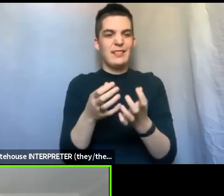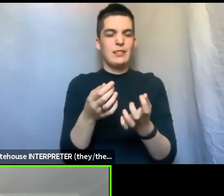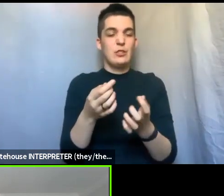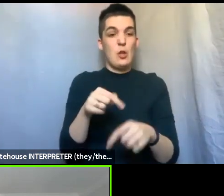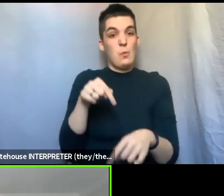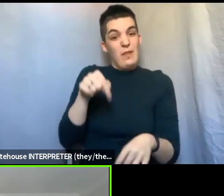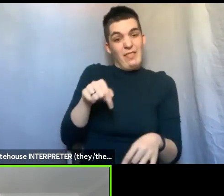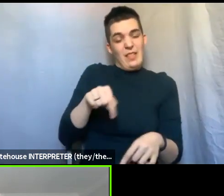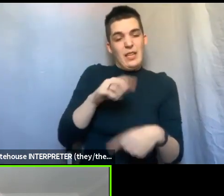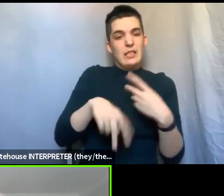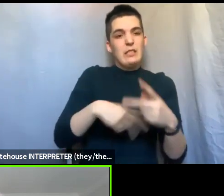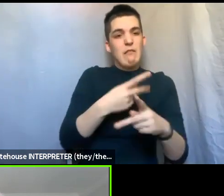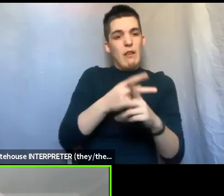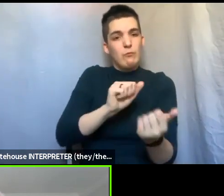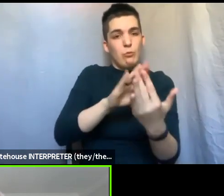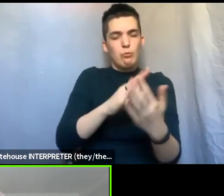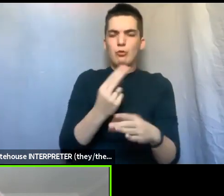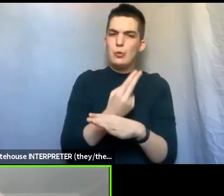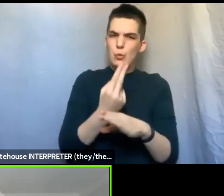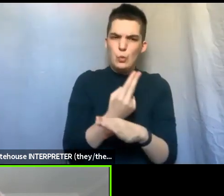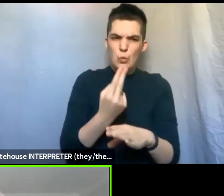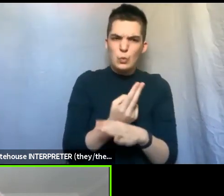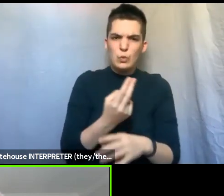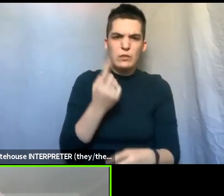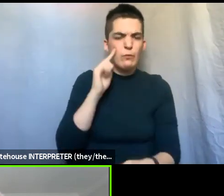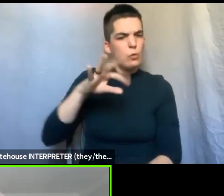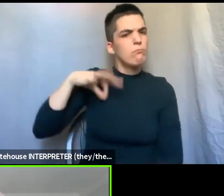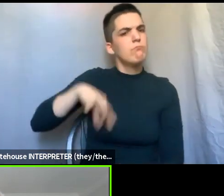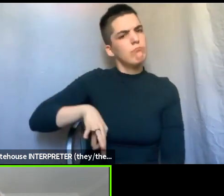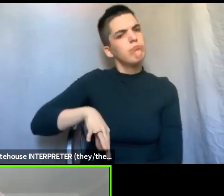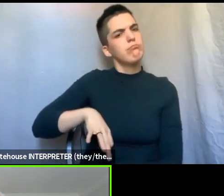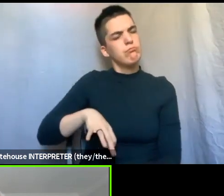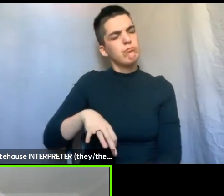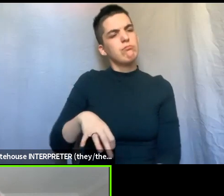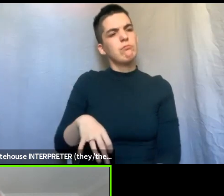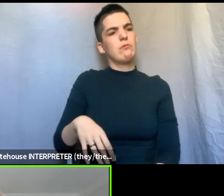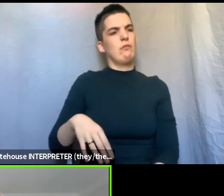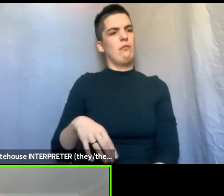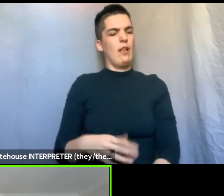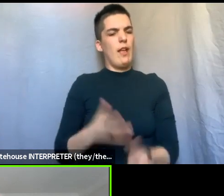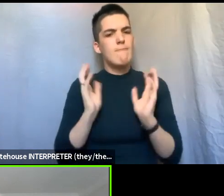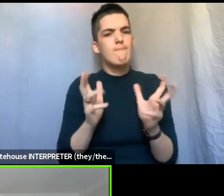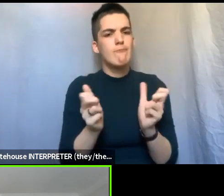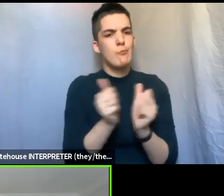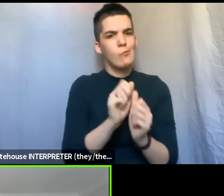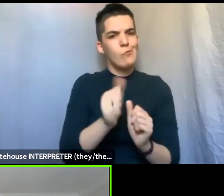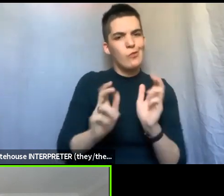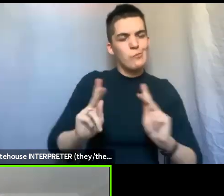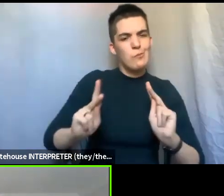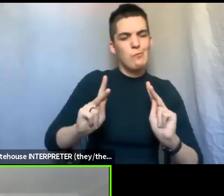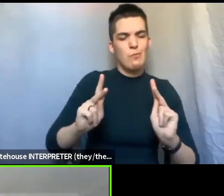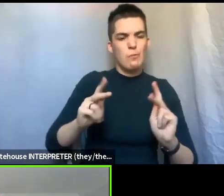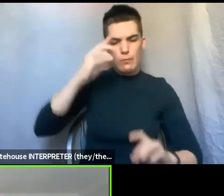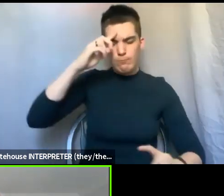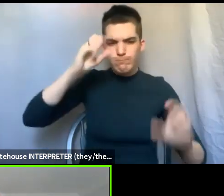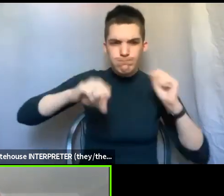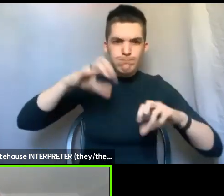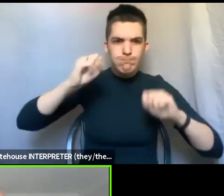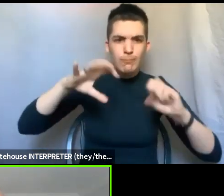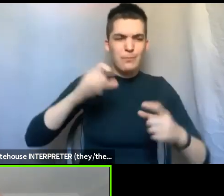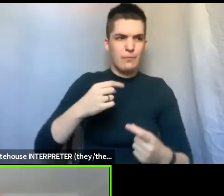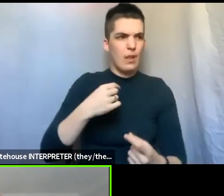instrument, talk to each other. And, you know, I'm amazed at how much is